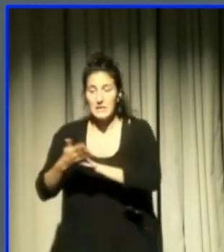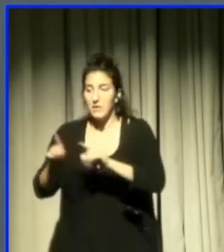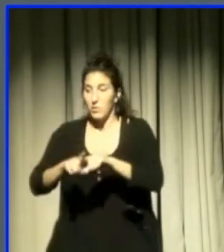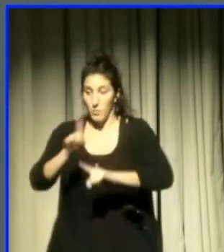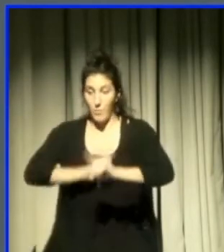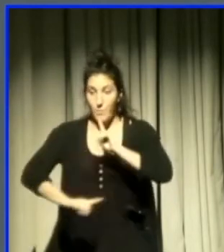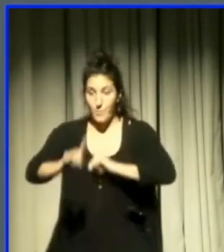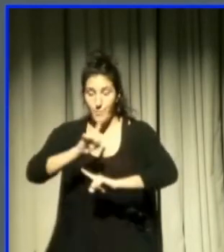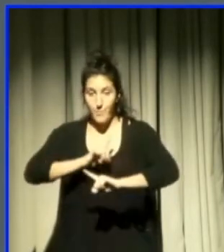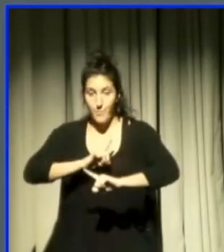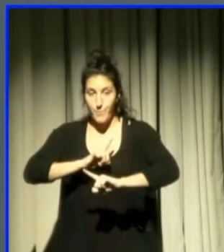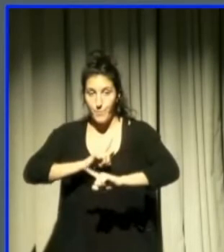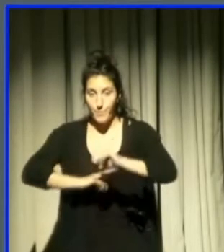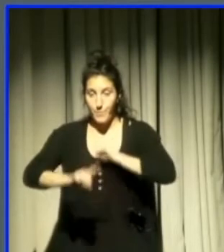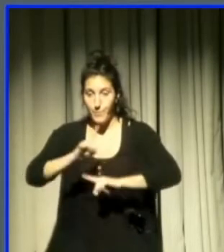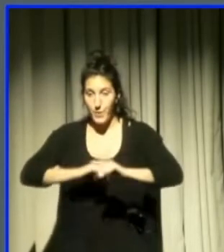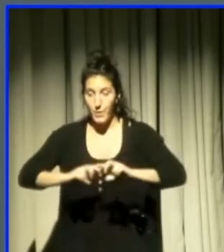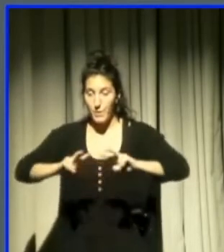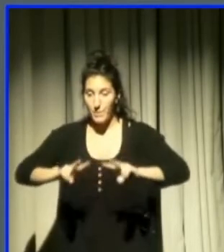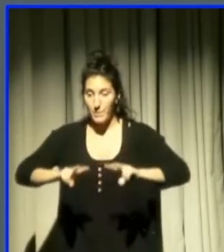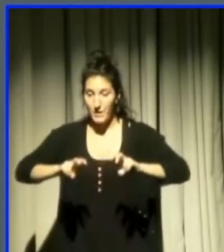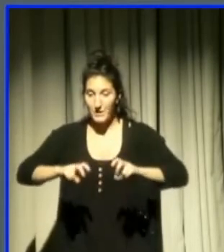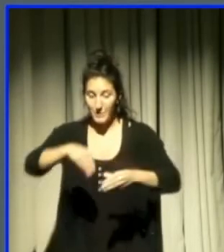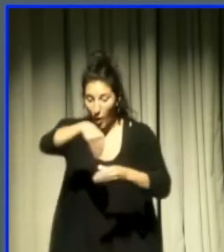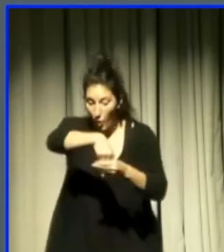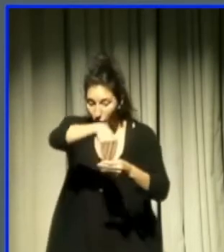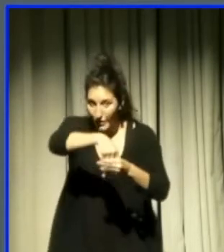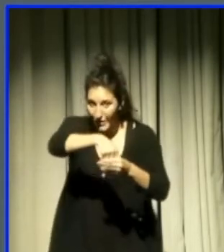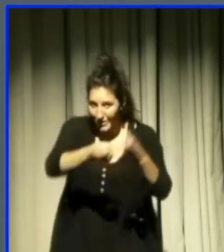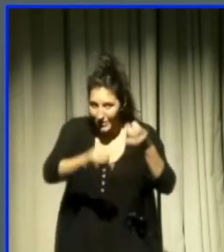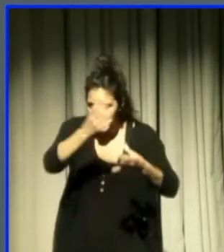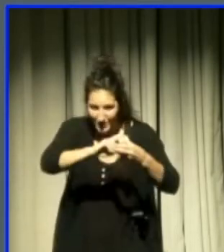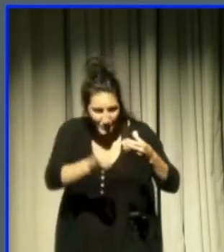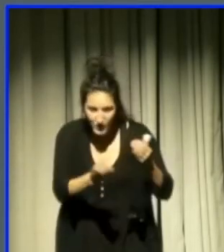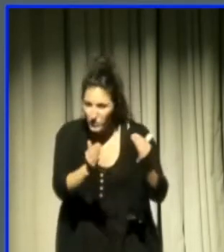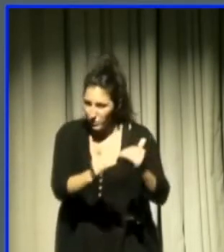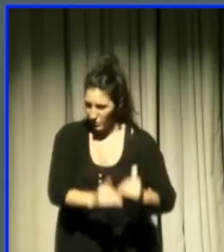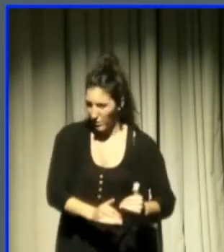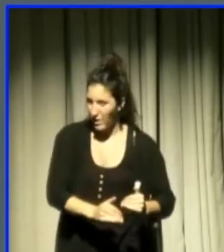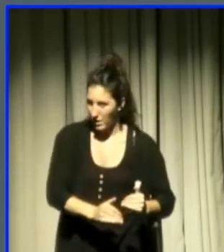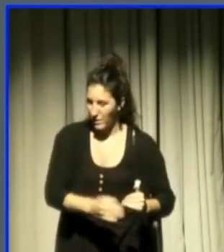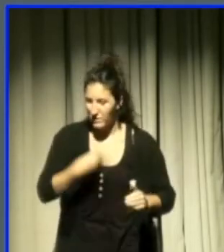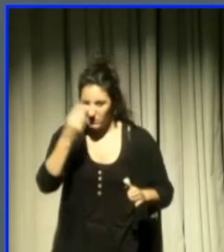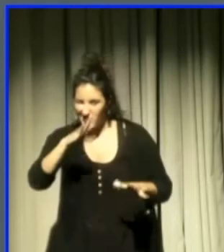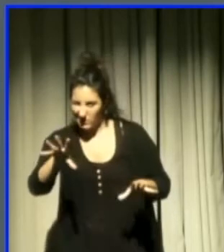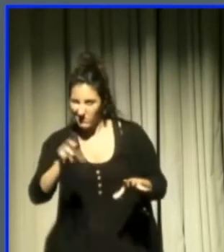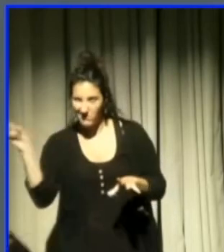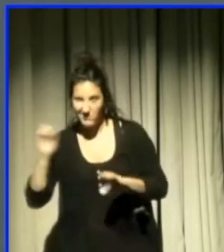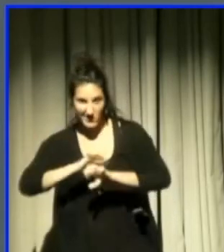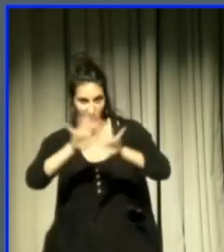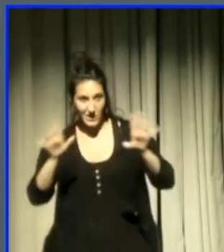creative content. So I think you can see the implication here. And whereas the problem